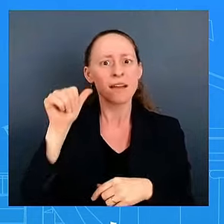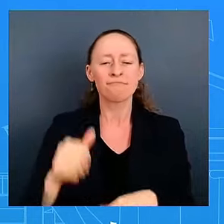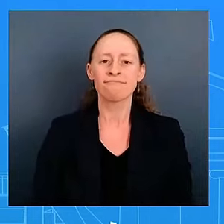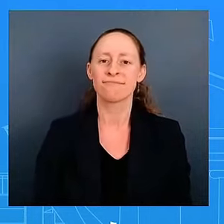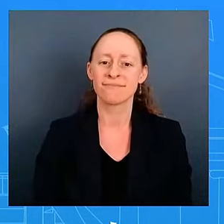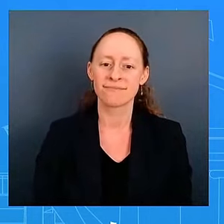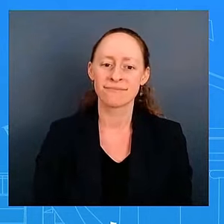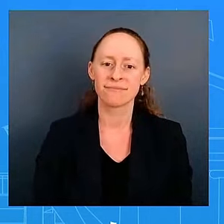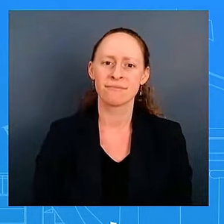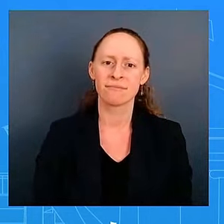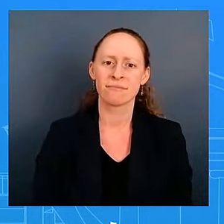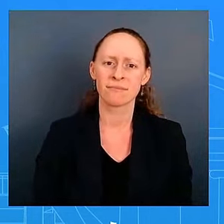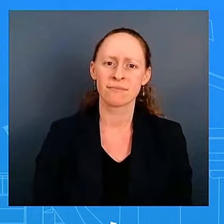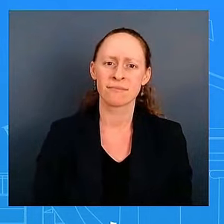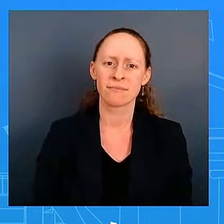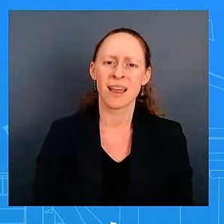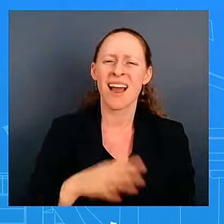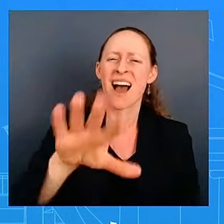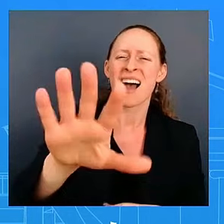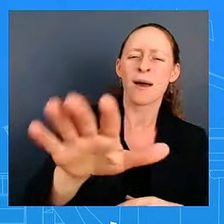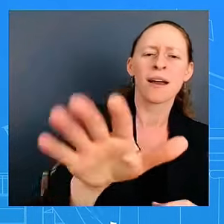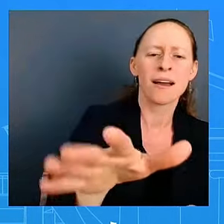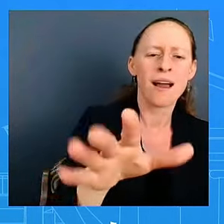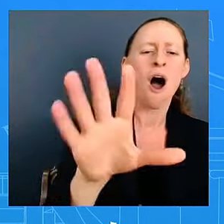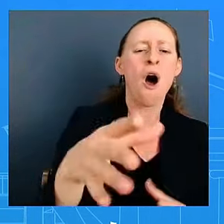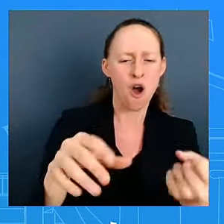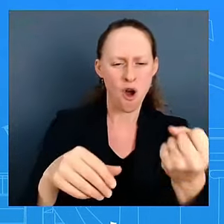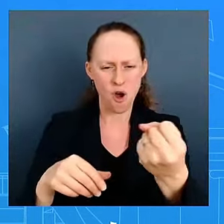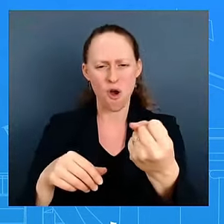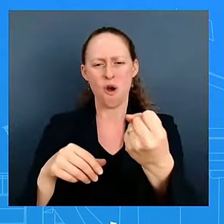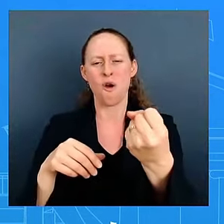I said many of the things, and we got